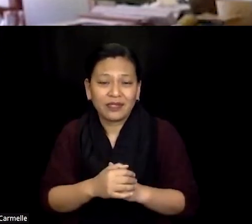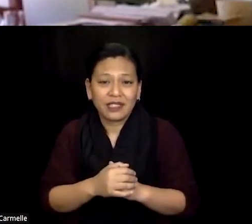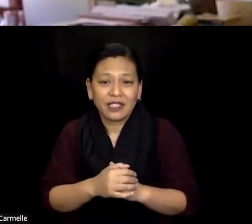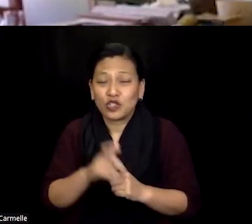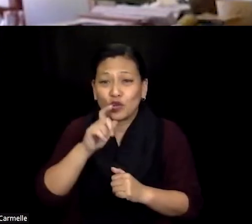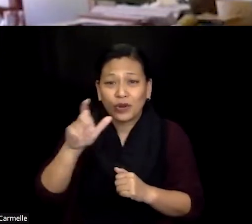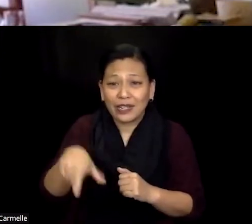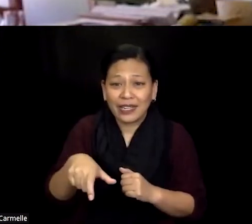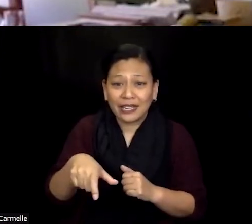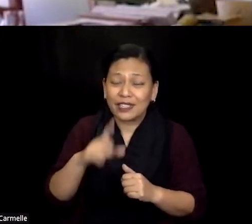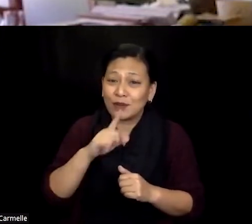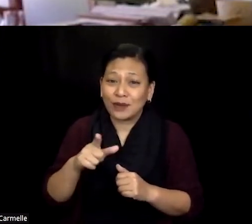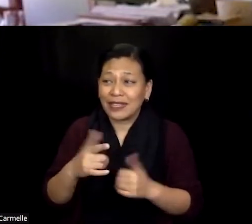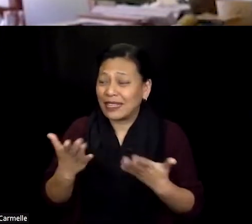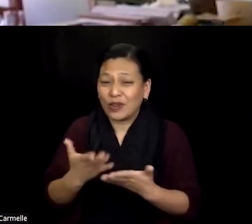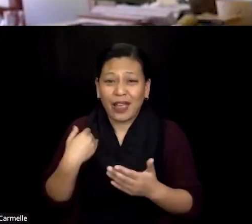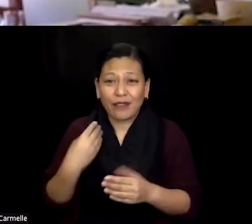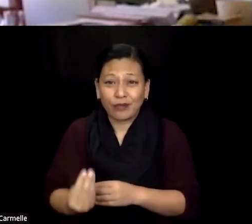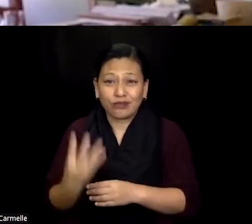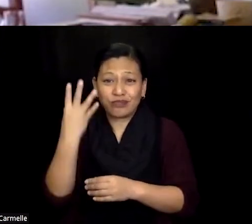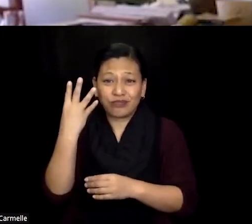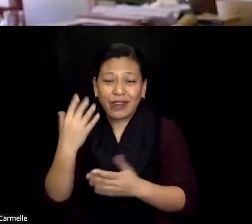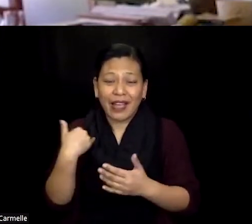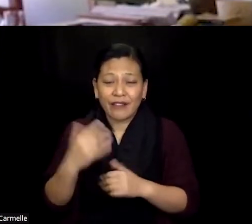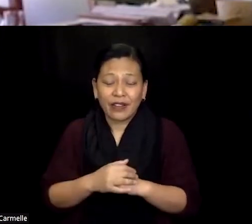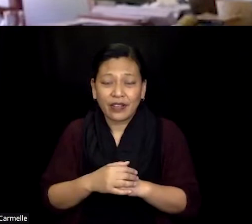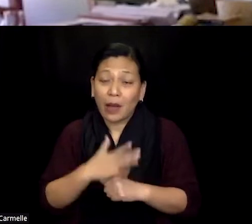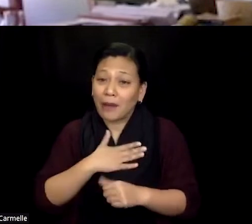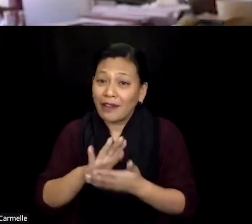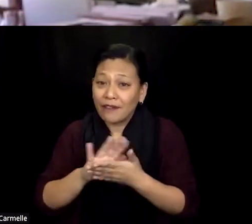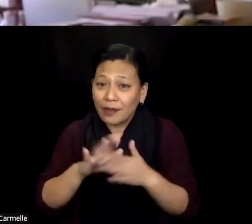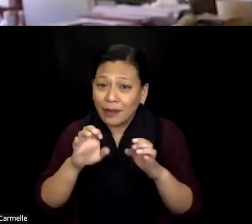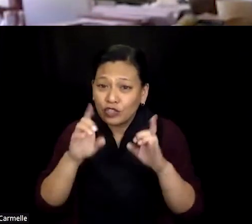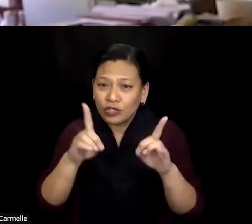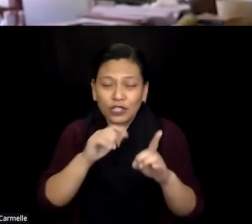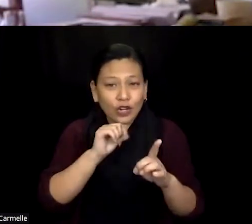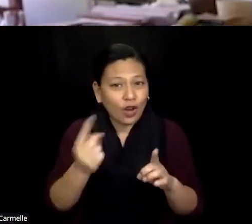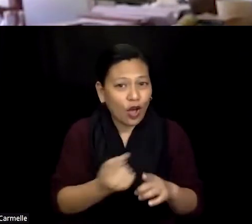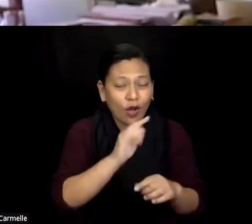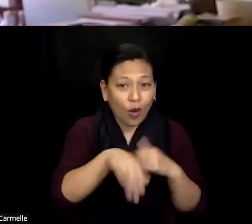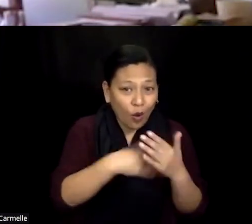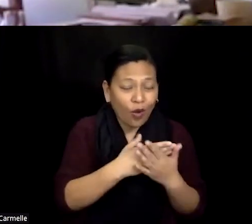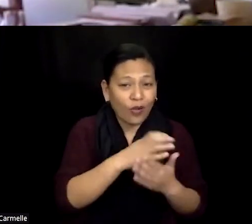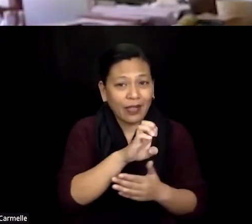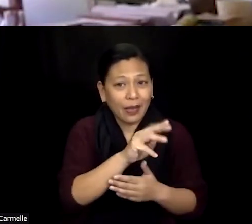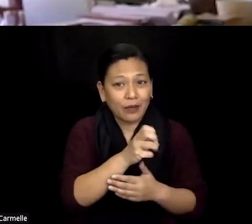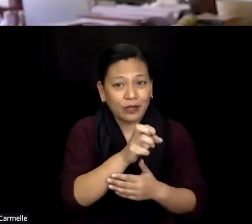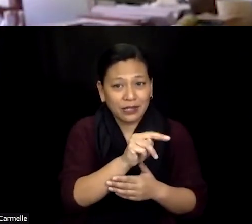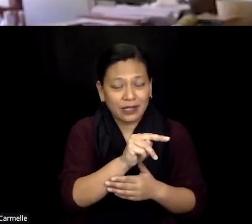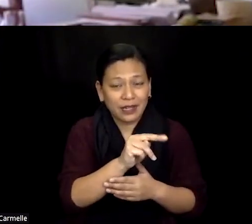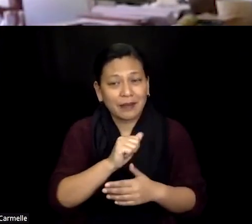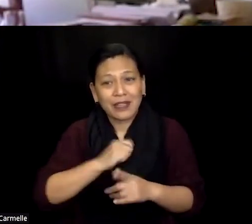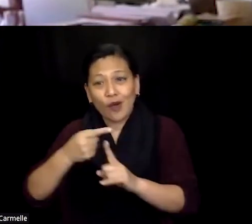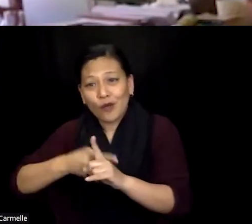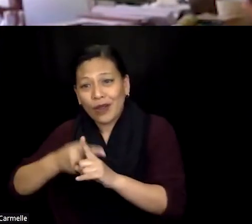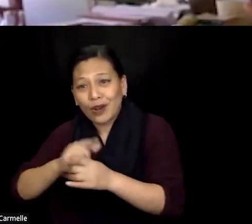I have a projector screen in the Criterion Channel, and my film education was not necessarily Emerson. It was going to Blockbuster and turning my